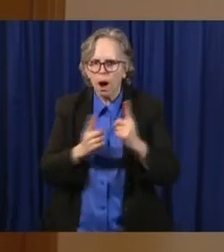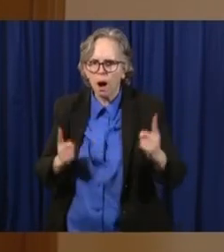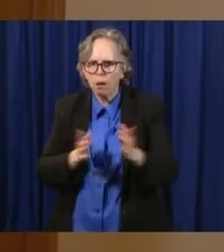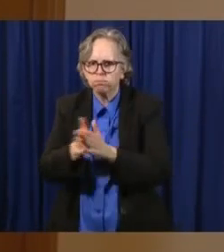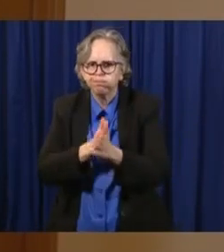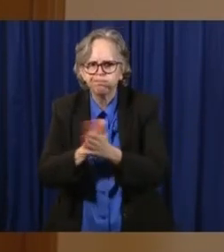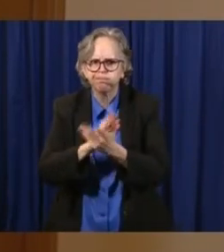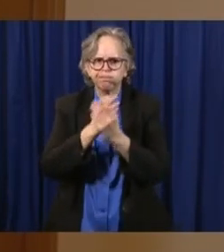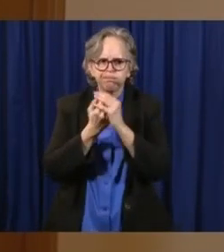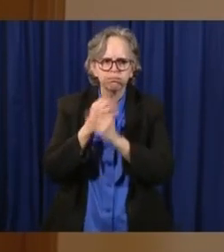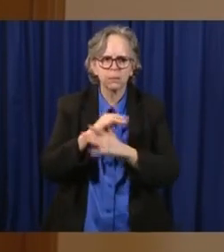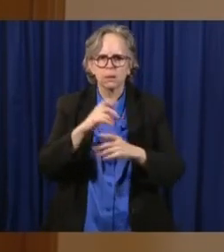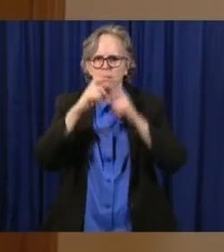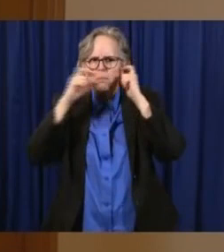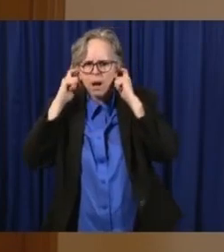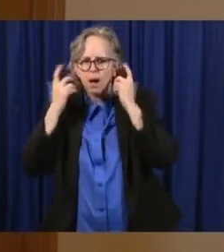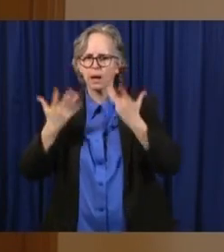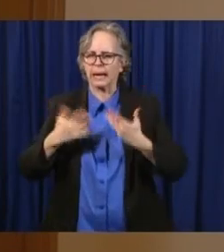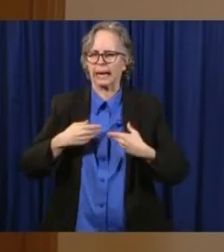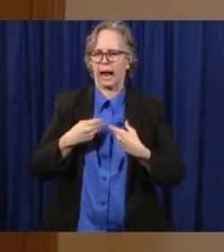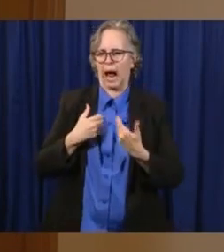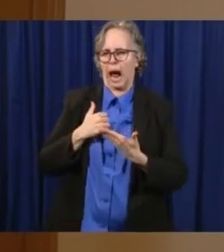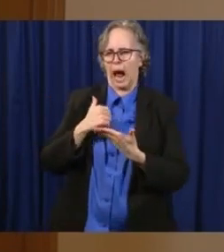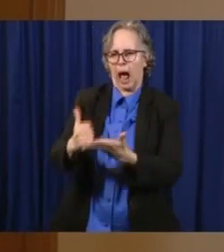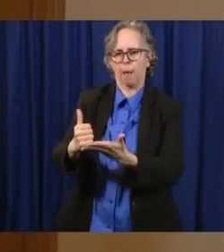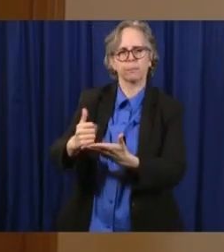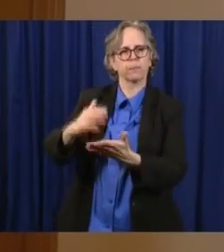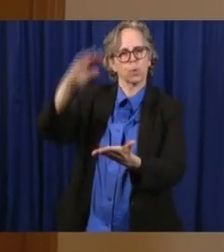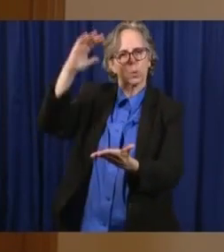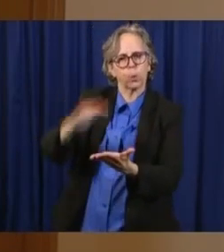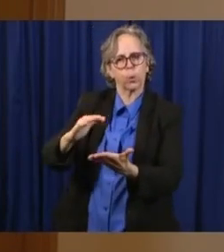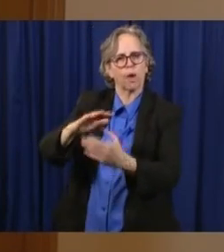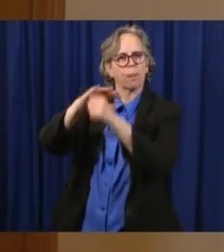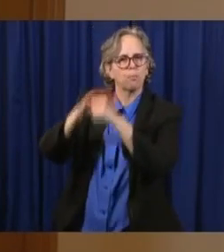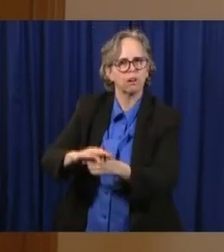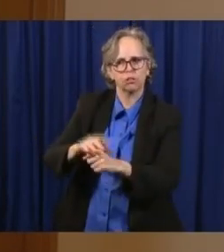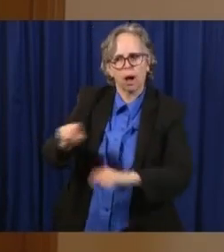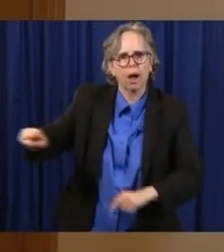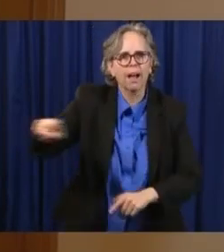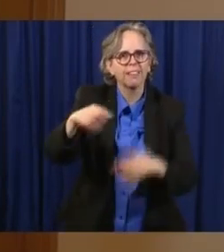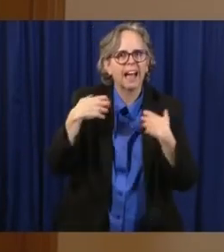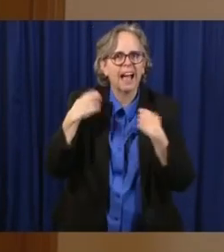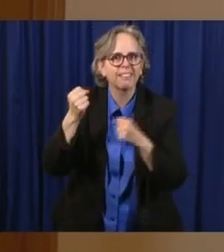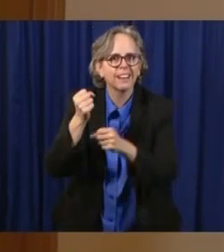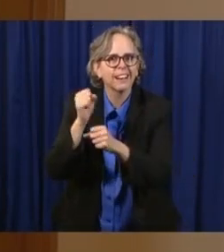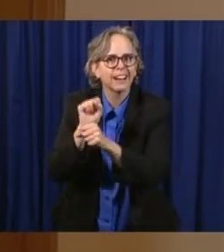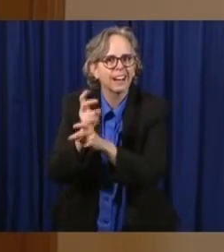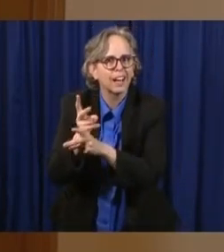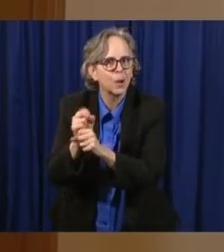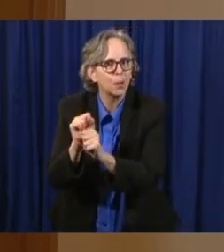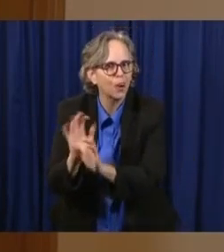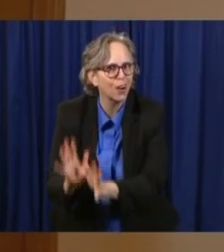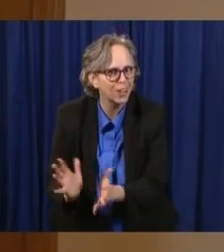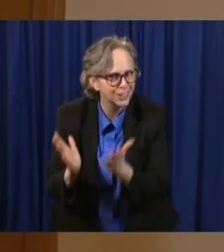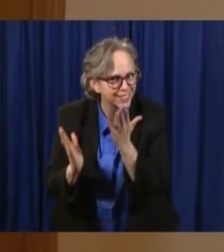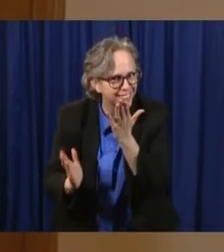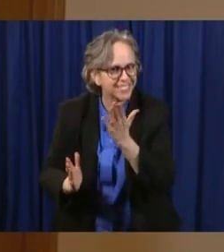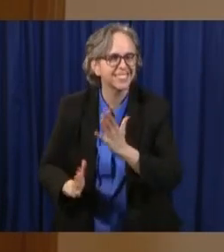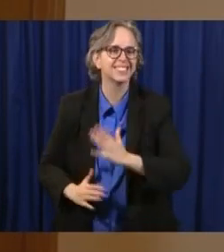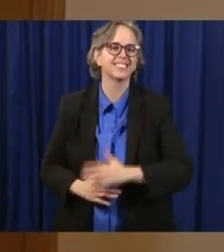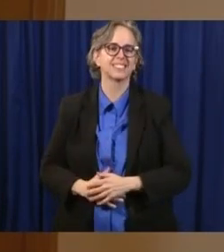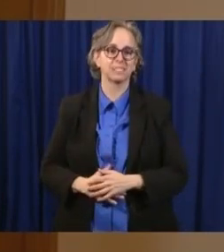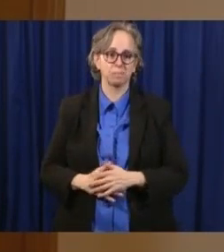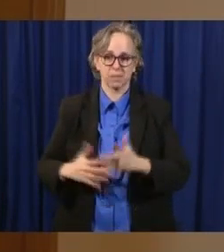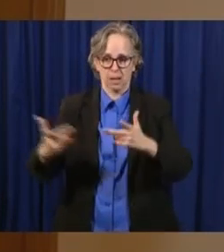healthcare system are vital, because otherwise they wouldn't be able to provide that care for emergencies like our heart attacks